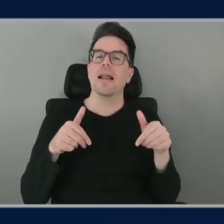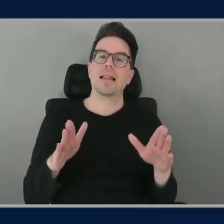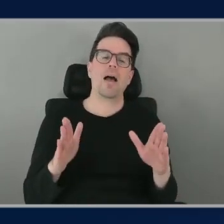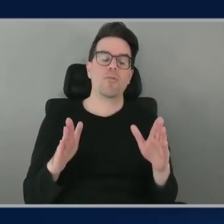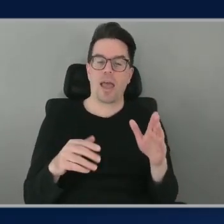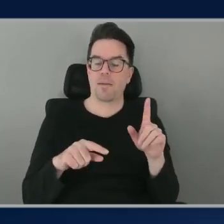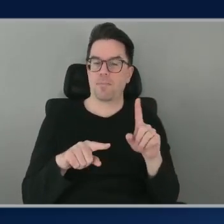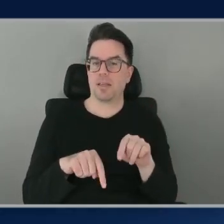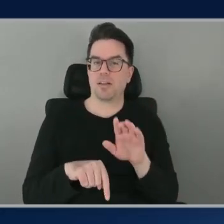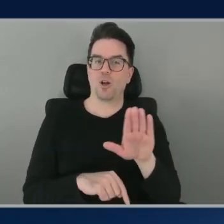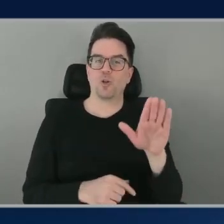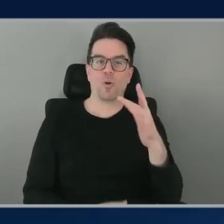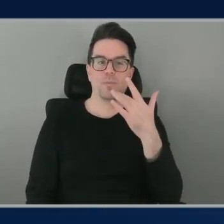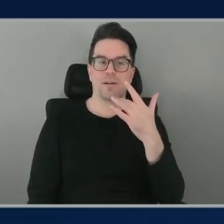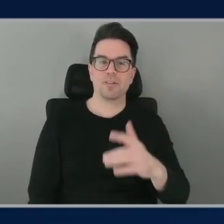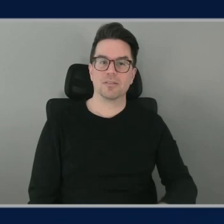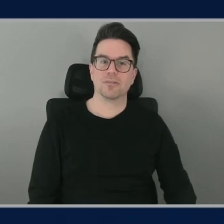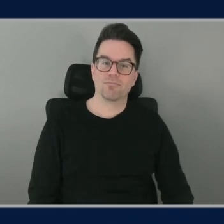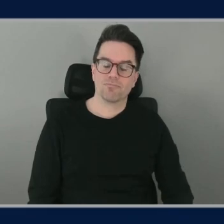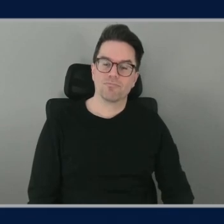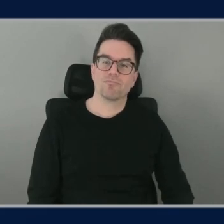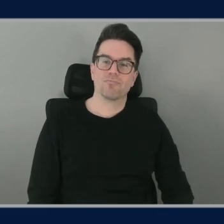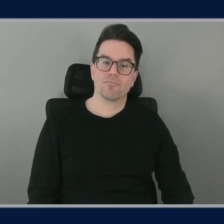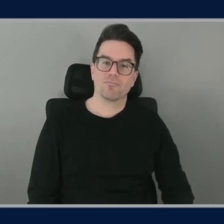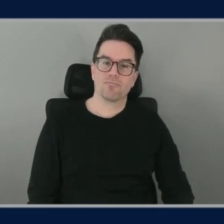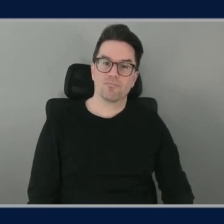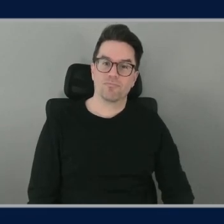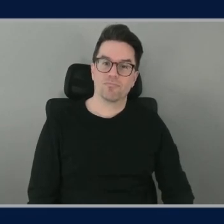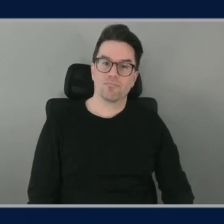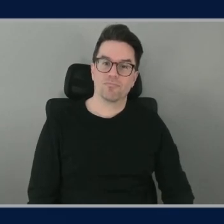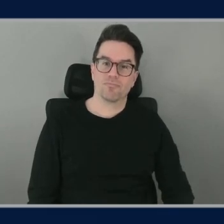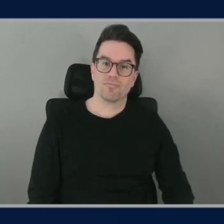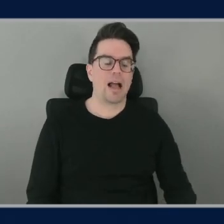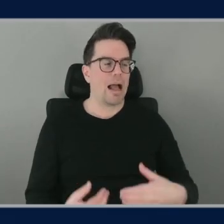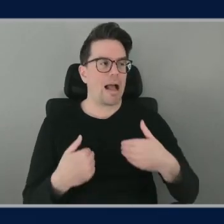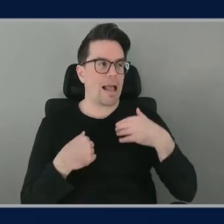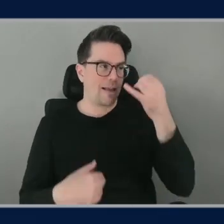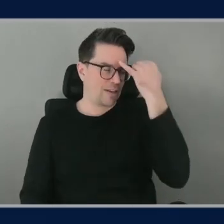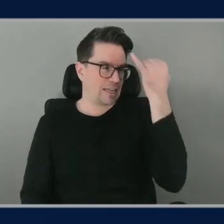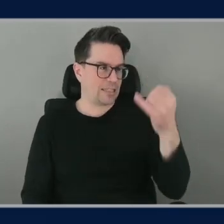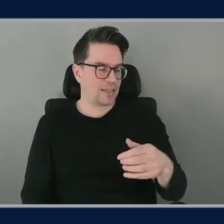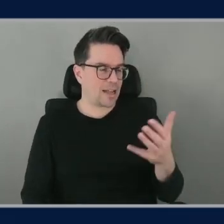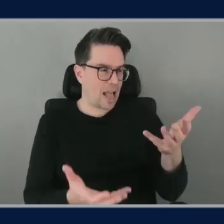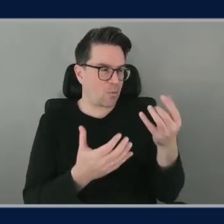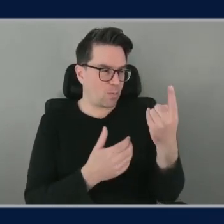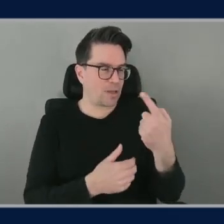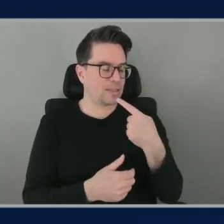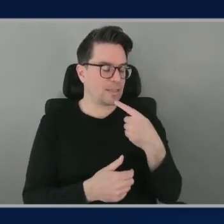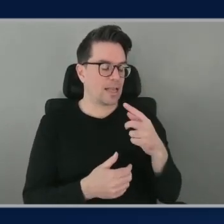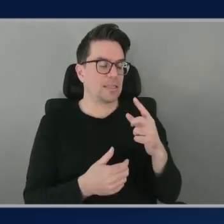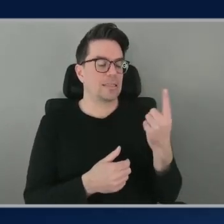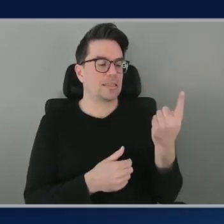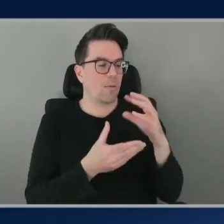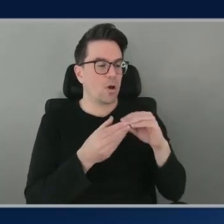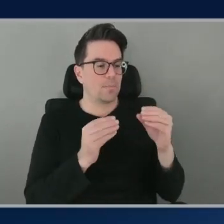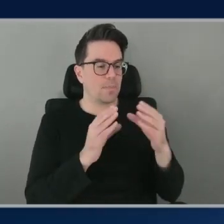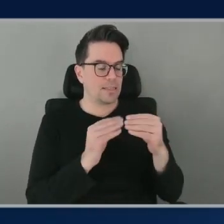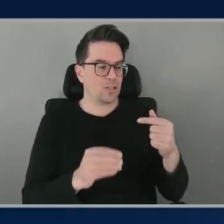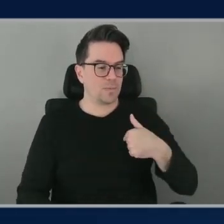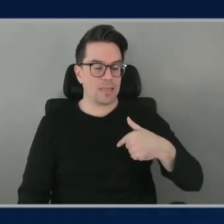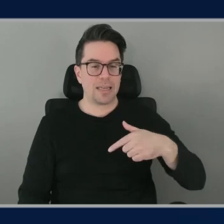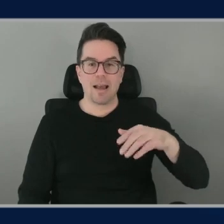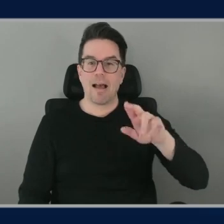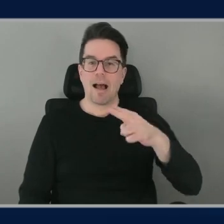it. You're dropping some knowledge bombs. I like that idea. I want one that just when someone just messages me, hi, ... it just blocks